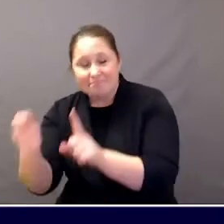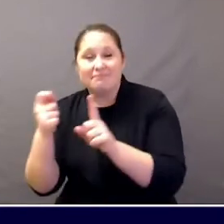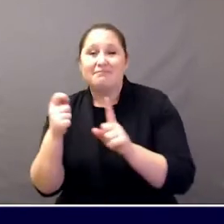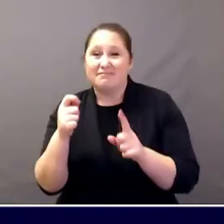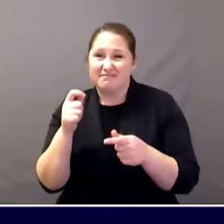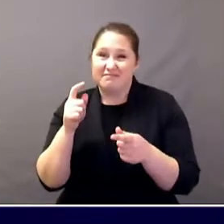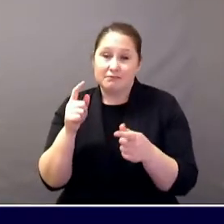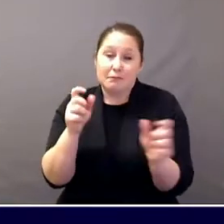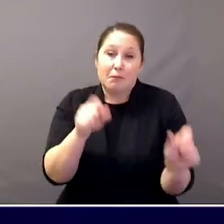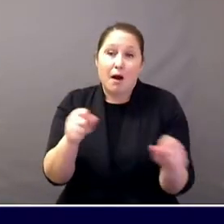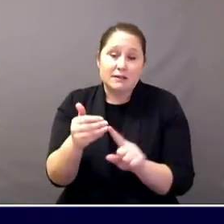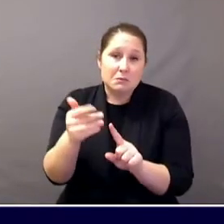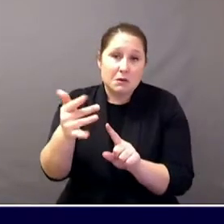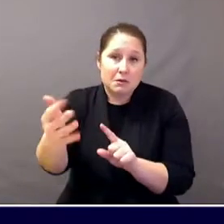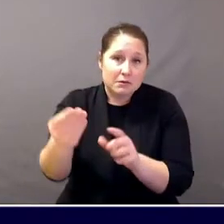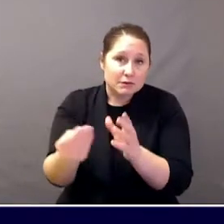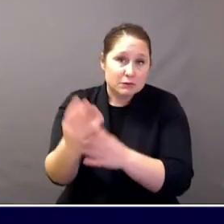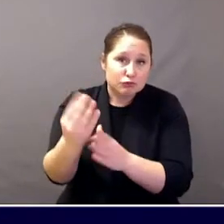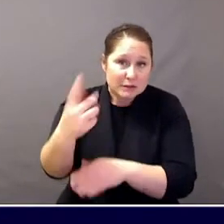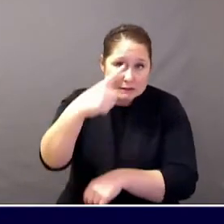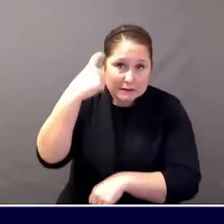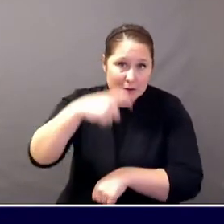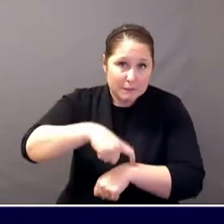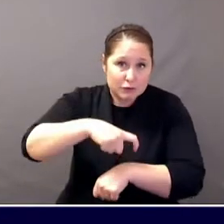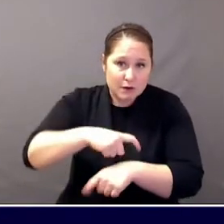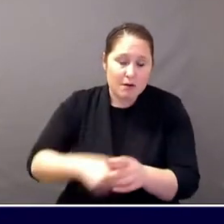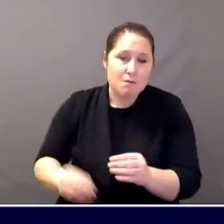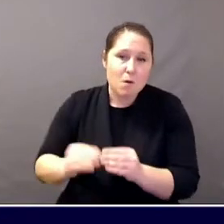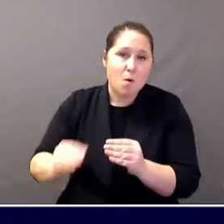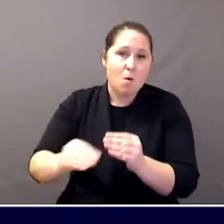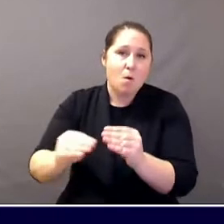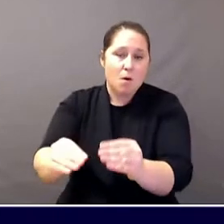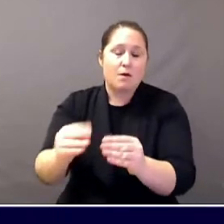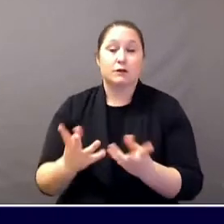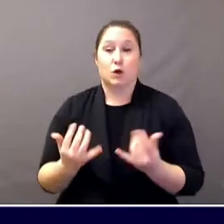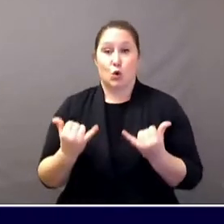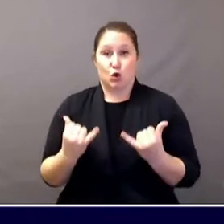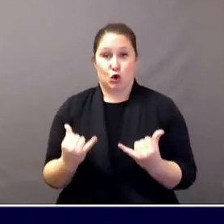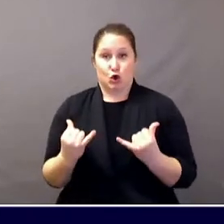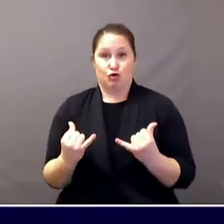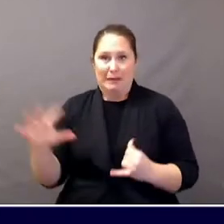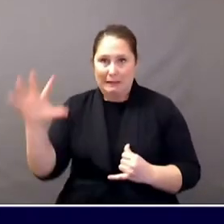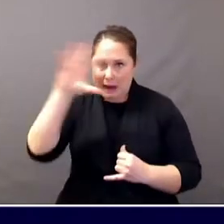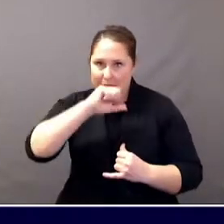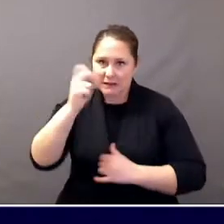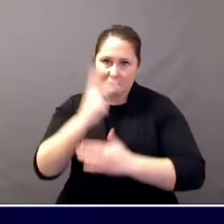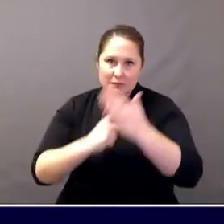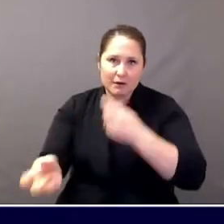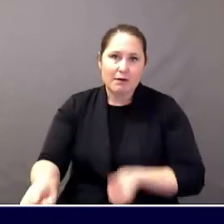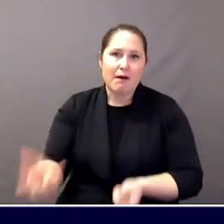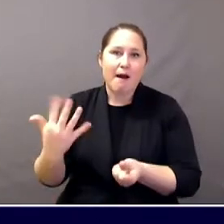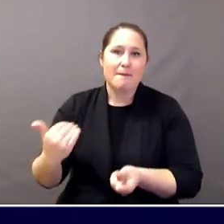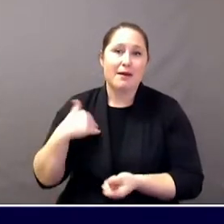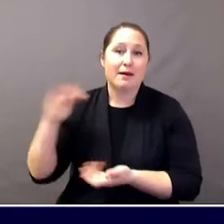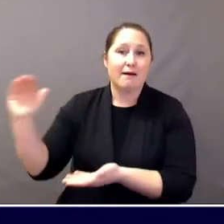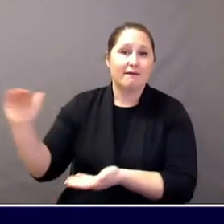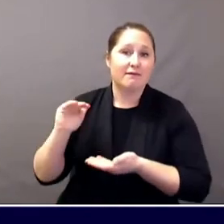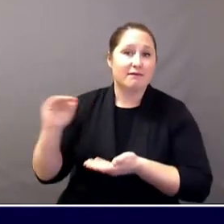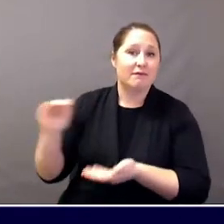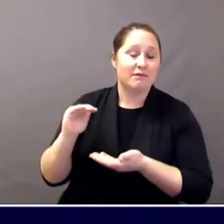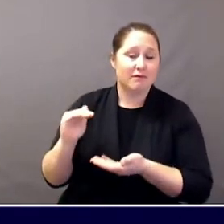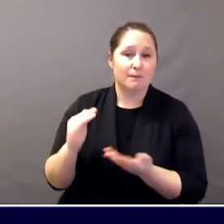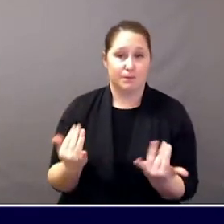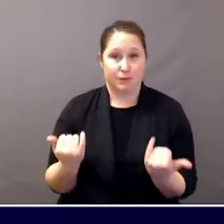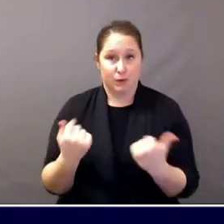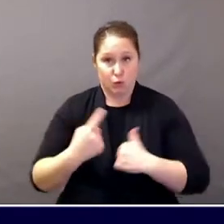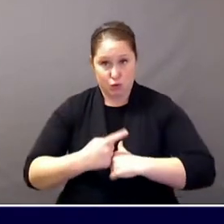summarize, based on our current expectations of supply, as of today, phase 1A, in addition